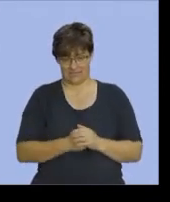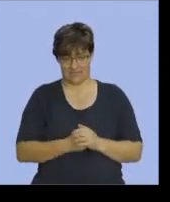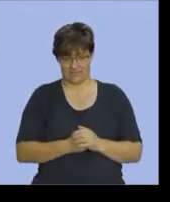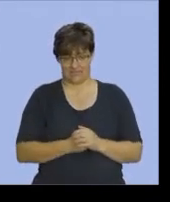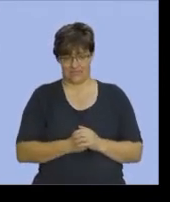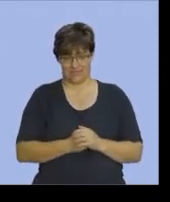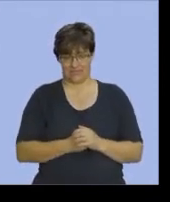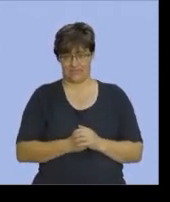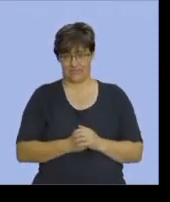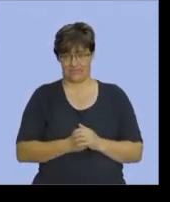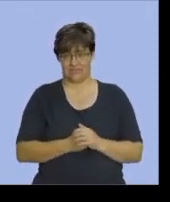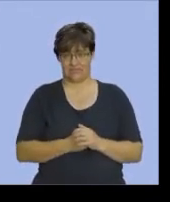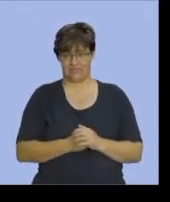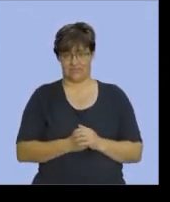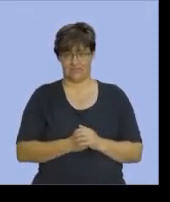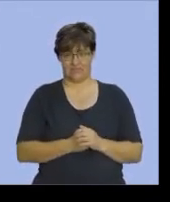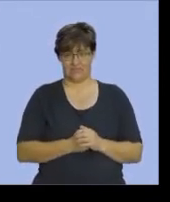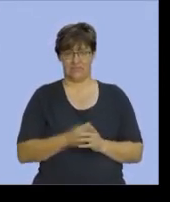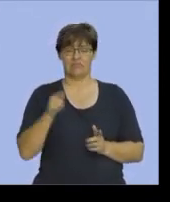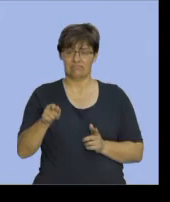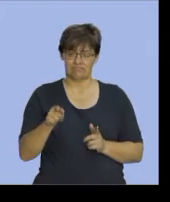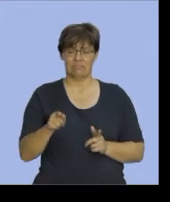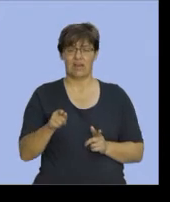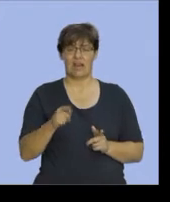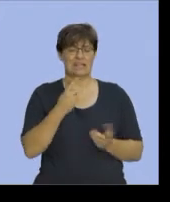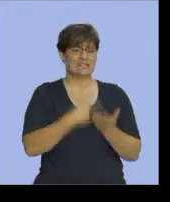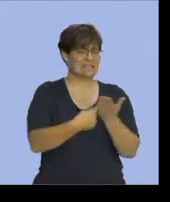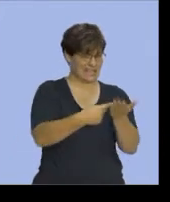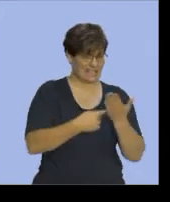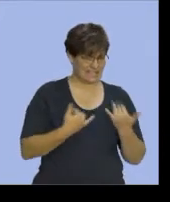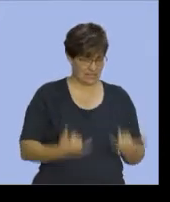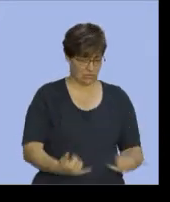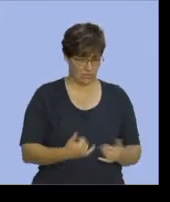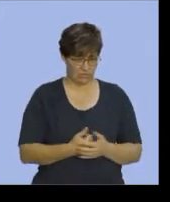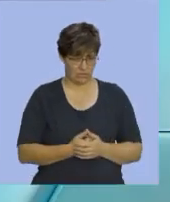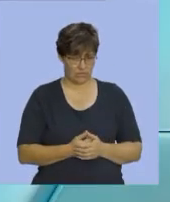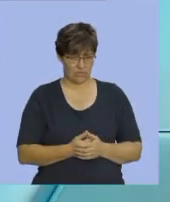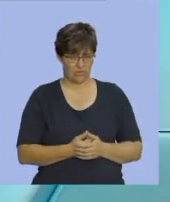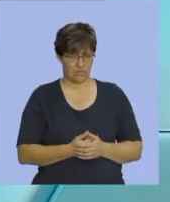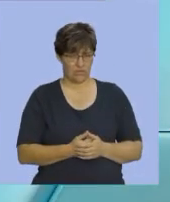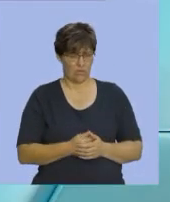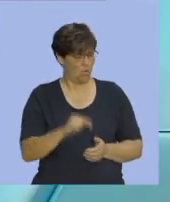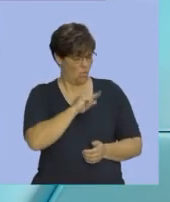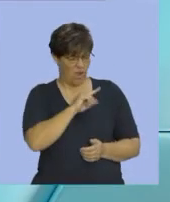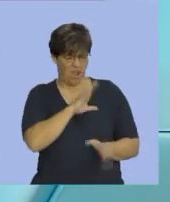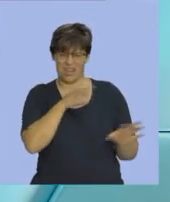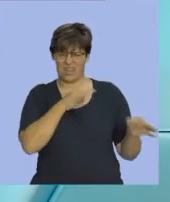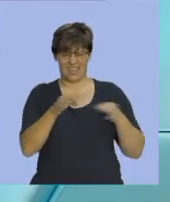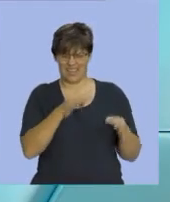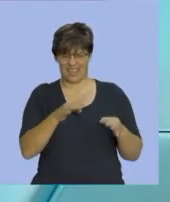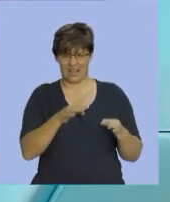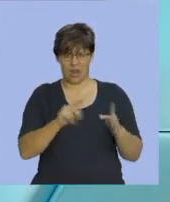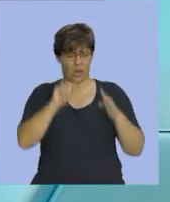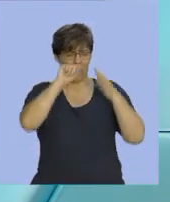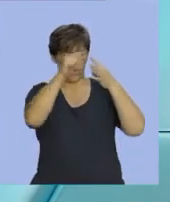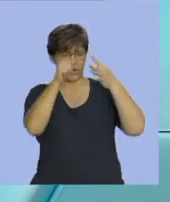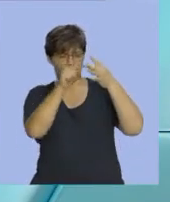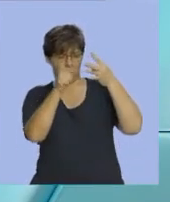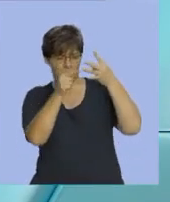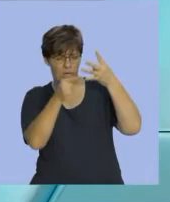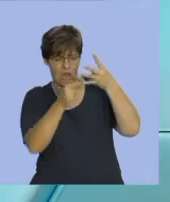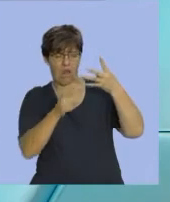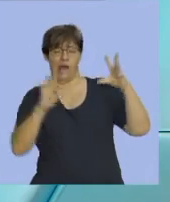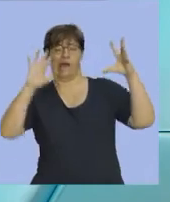is negative. Now guys, with this that we've just spoken about here, I'm just trying to locate all